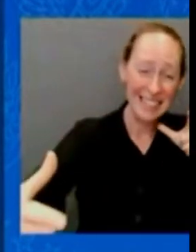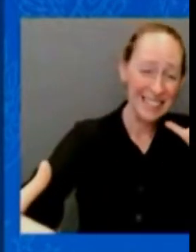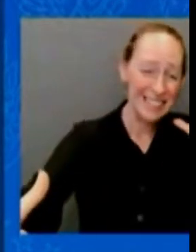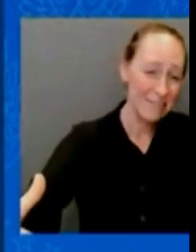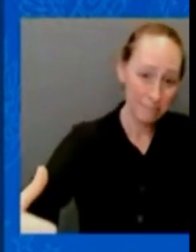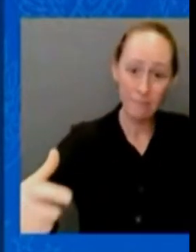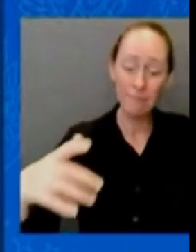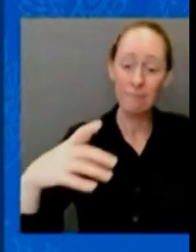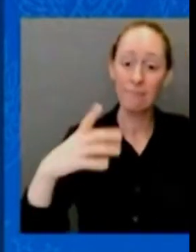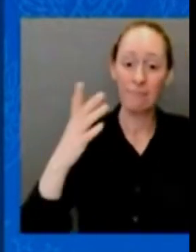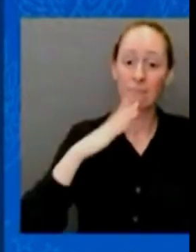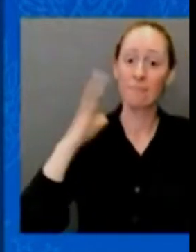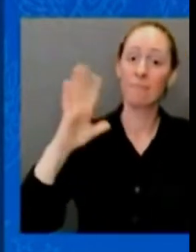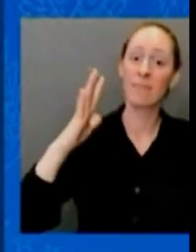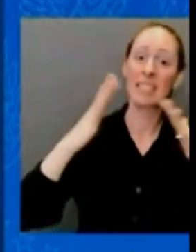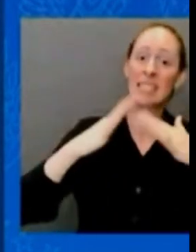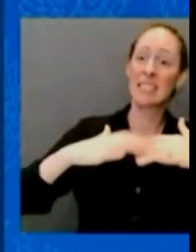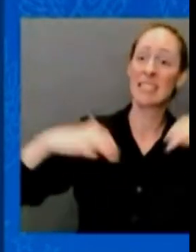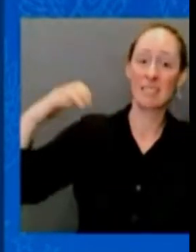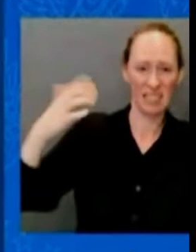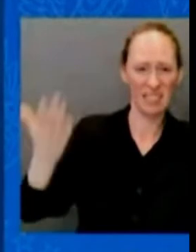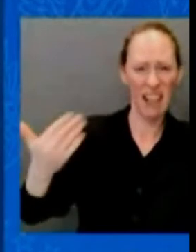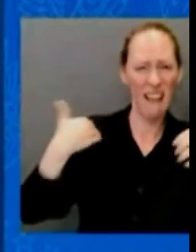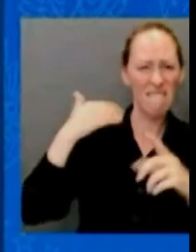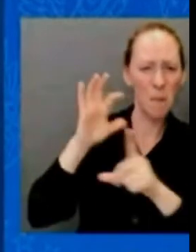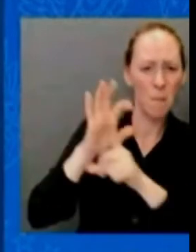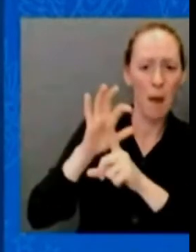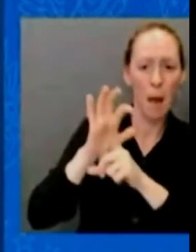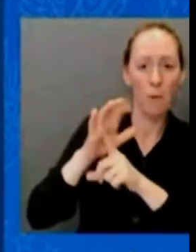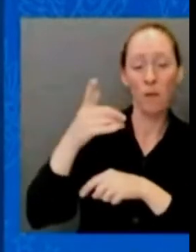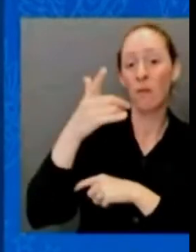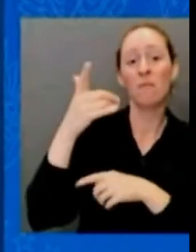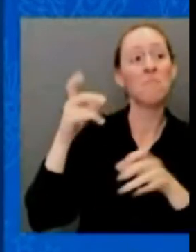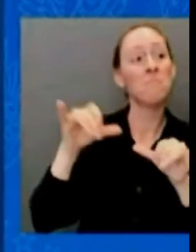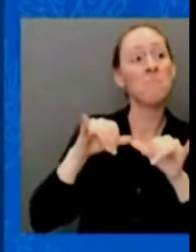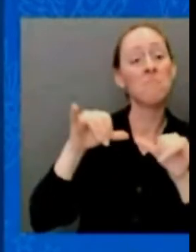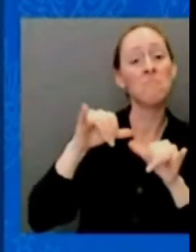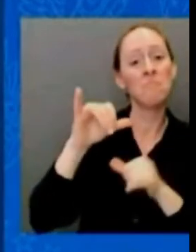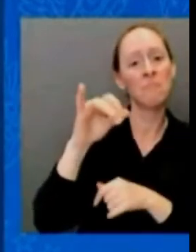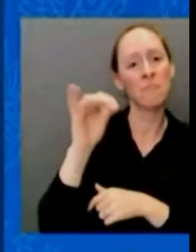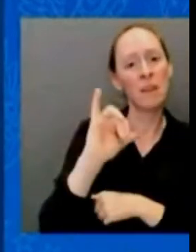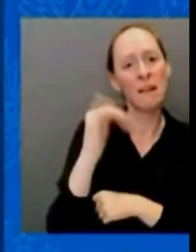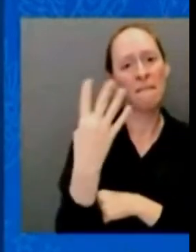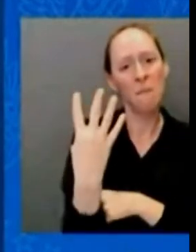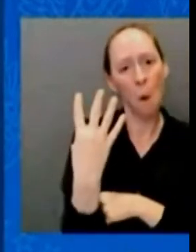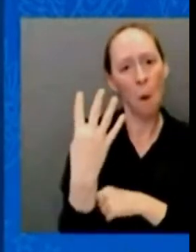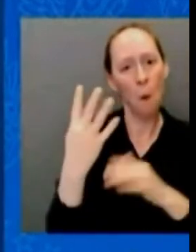here? You guys have no idea yet. It's going to run — and it's going to run entirely on renewable energy.